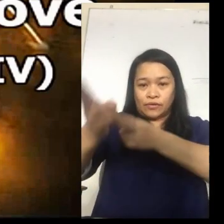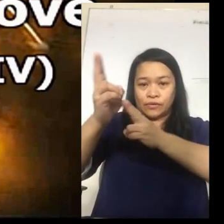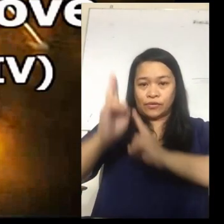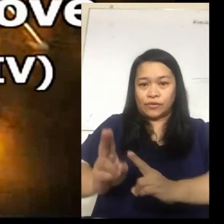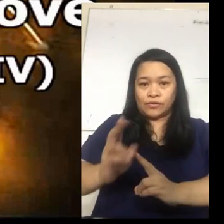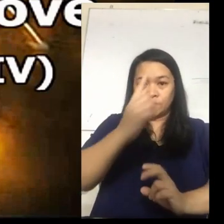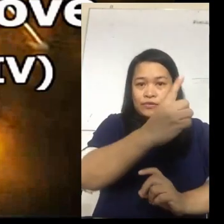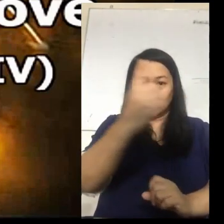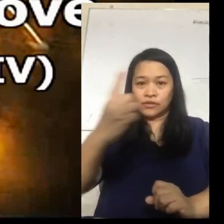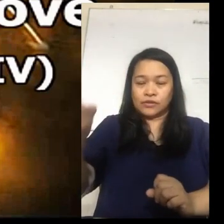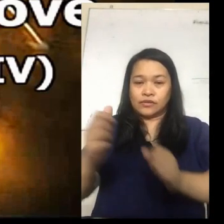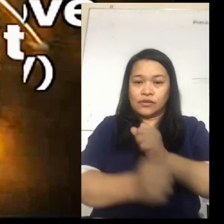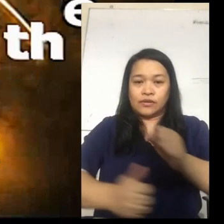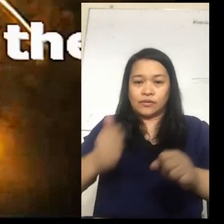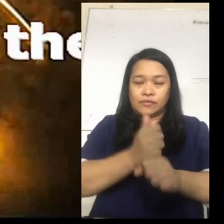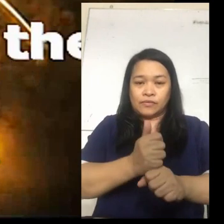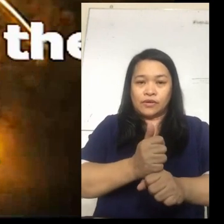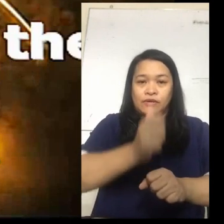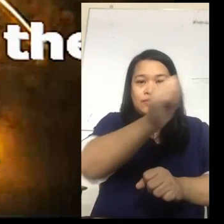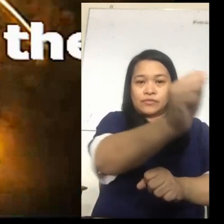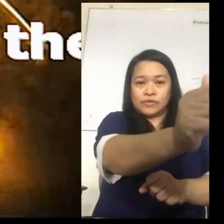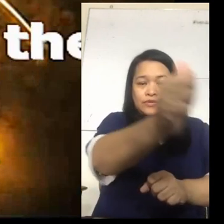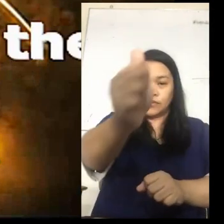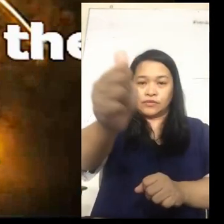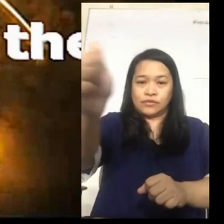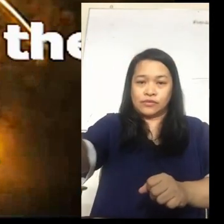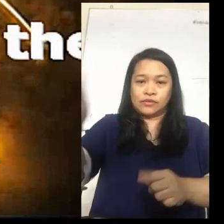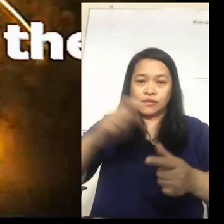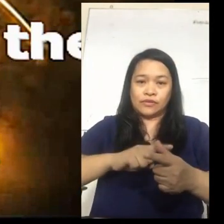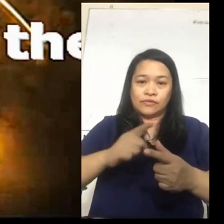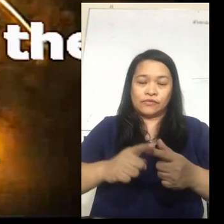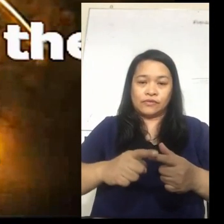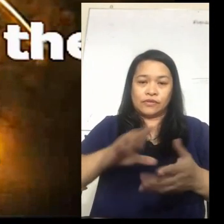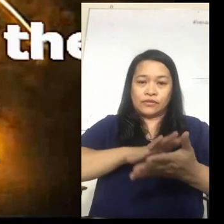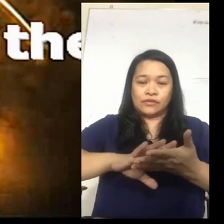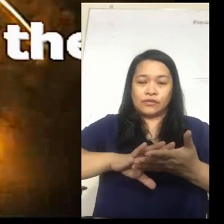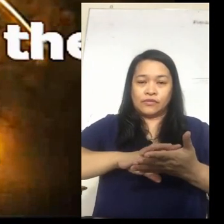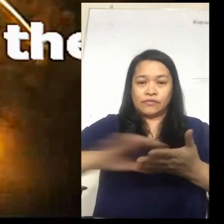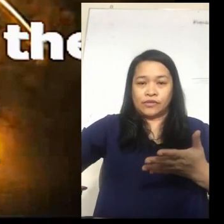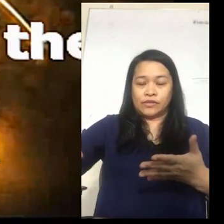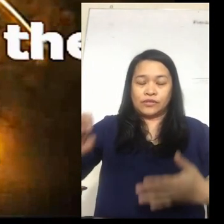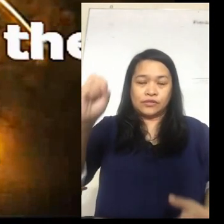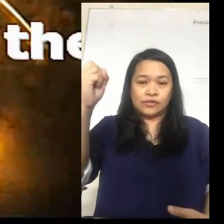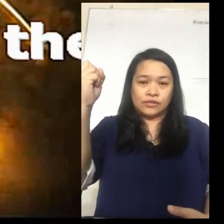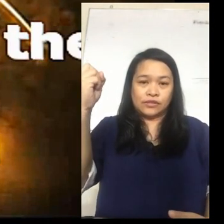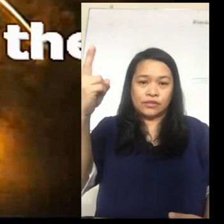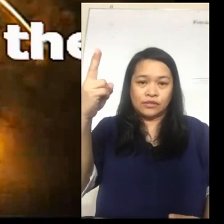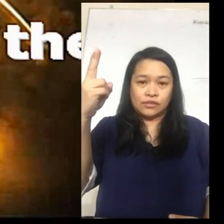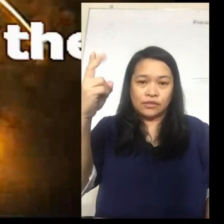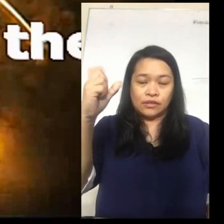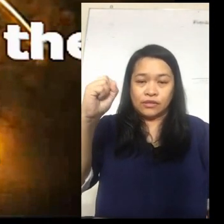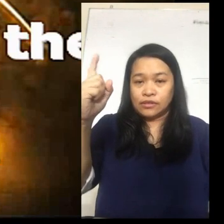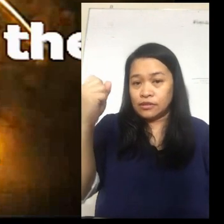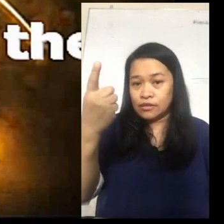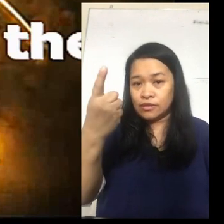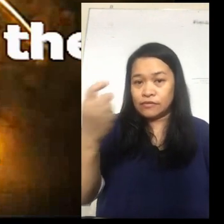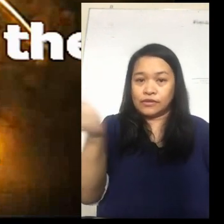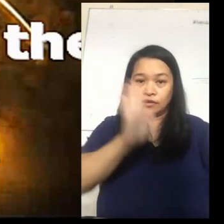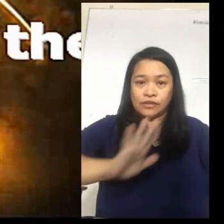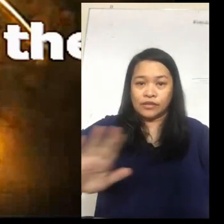above yourselves. And then verse 11, dito po natin i-anchor itong ating message ngayong gabi. Never